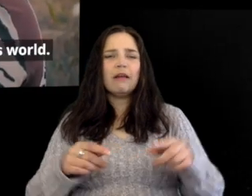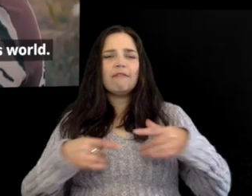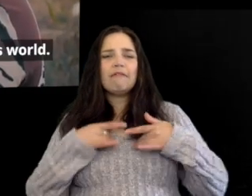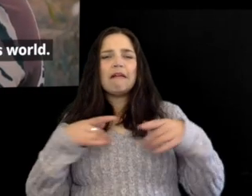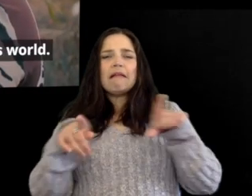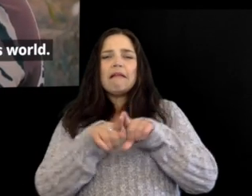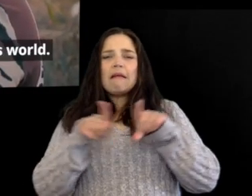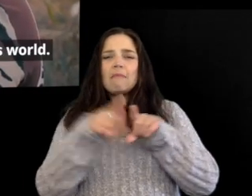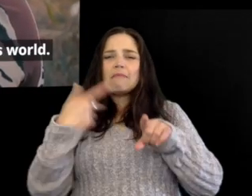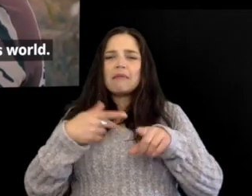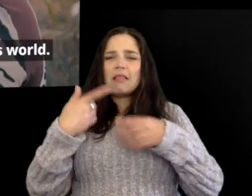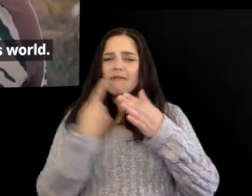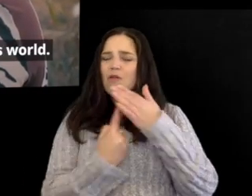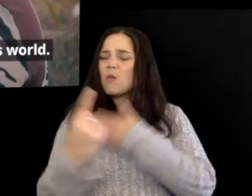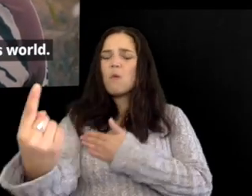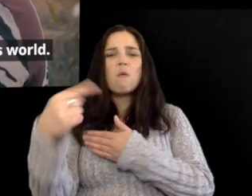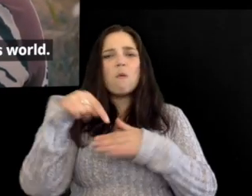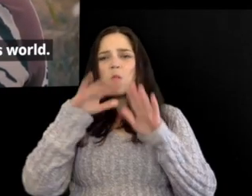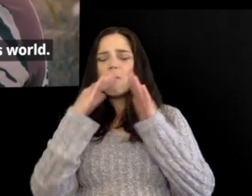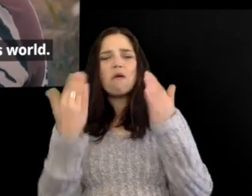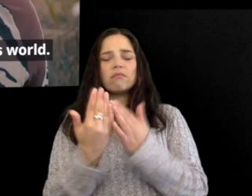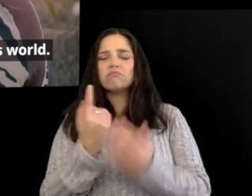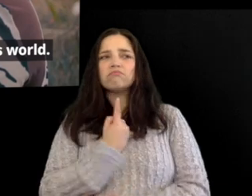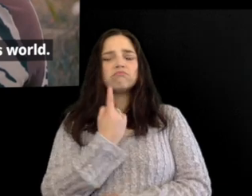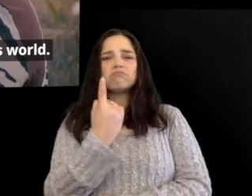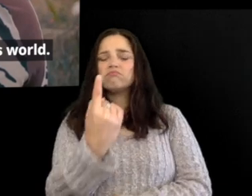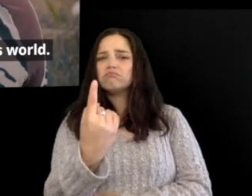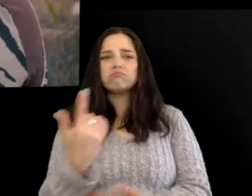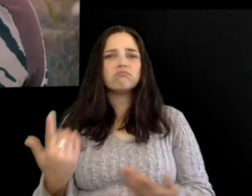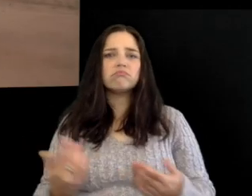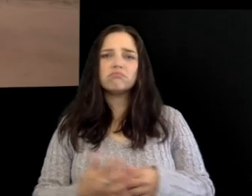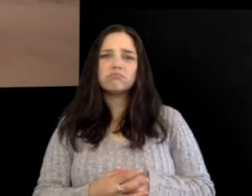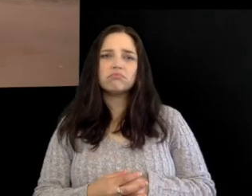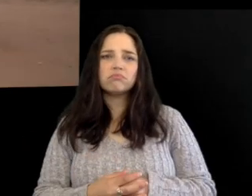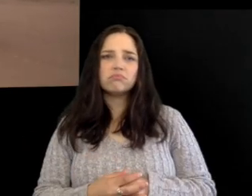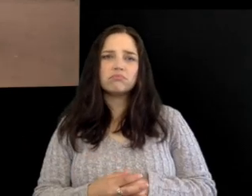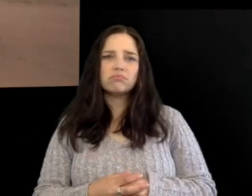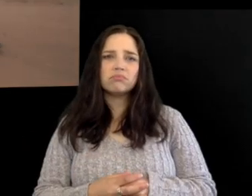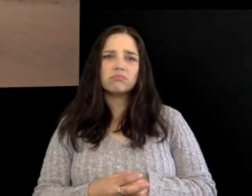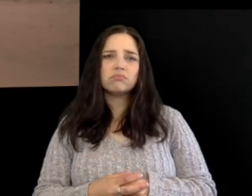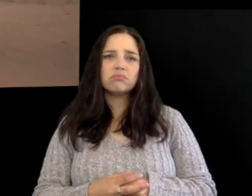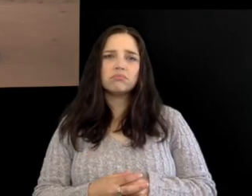na ine ka diwa ba nyi nyoka sei maitu ni metu we the ne kala ta ni nyoka ko